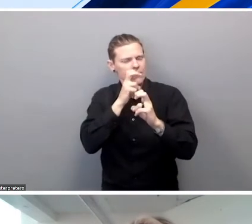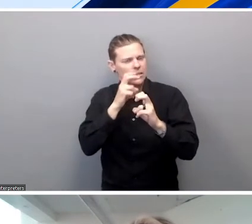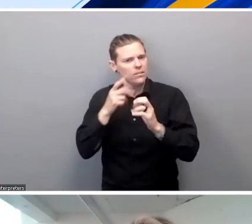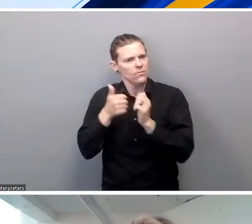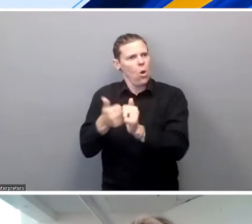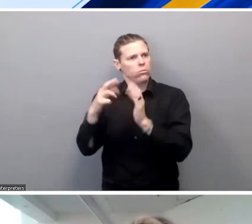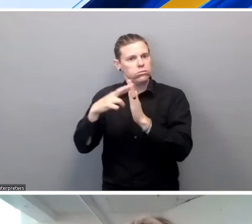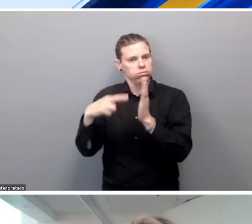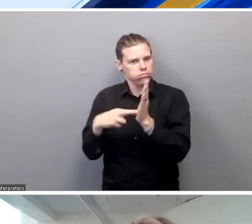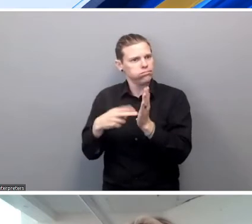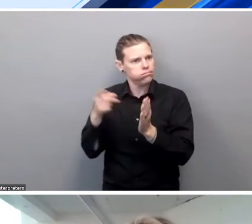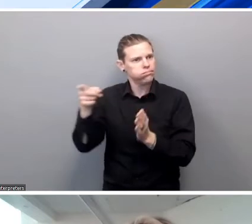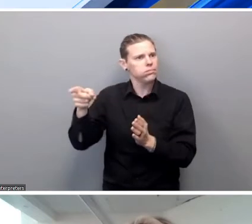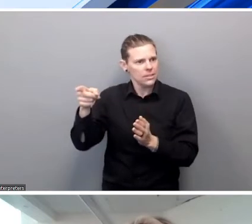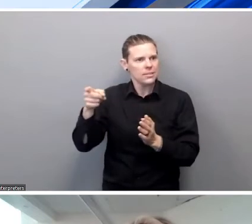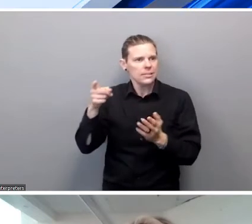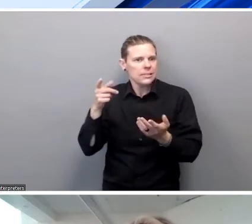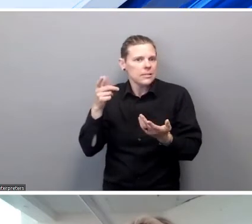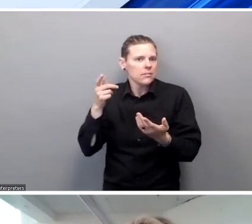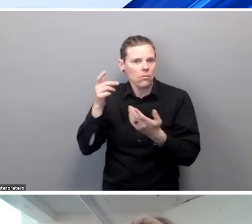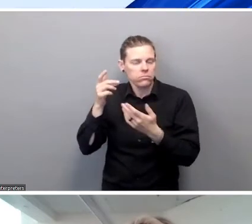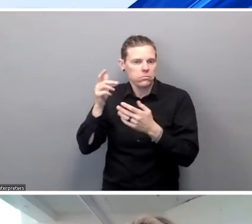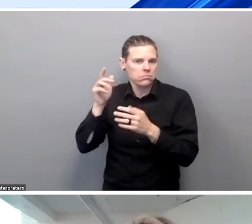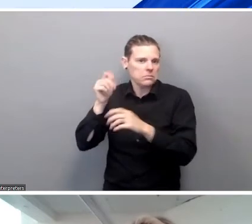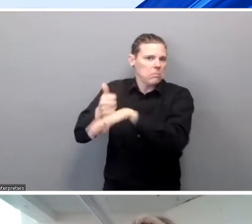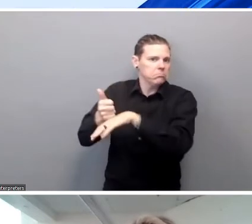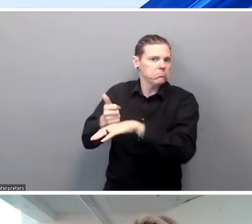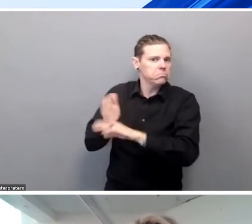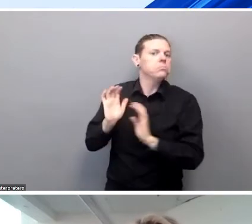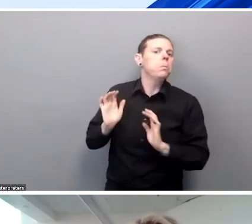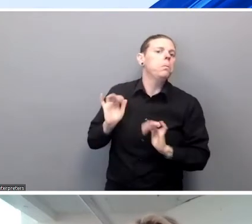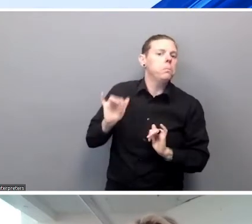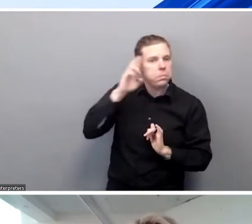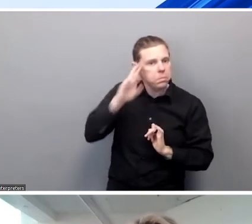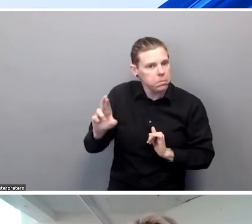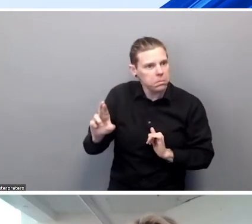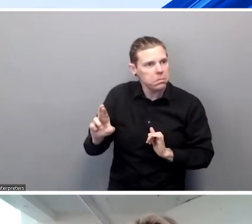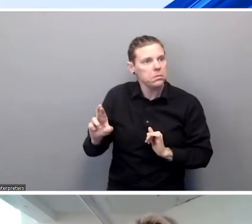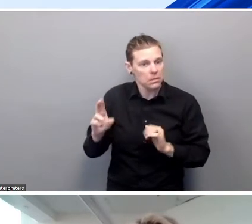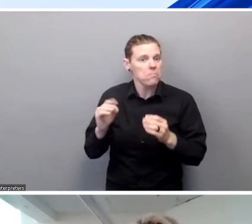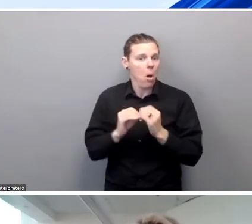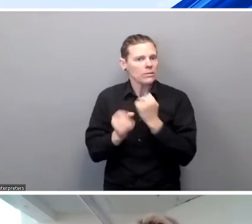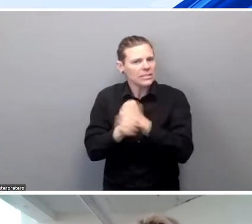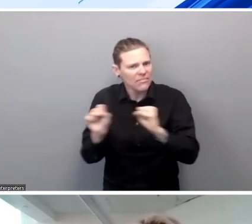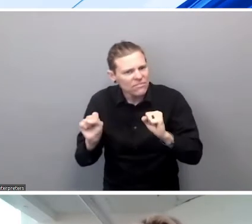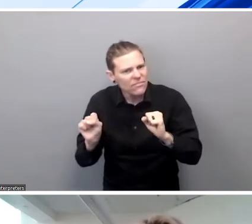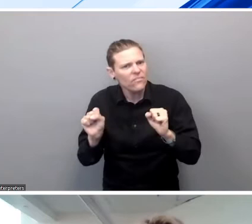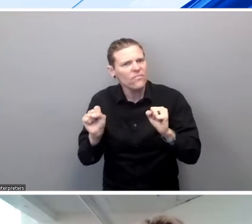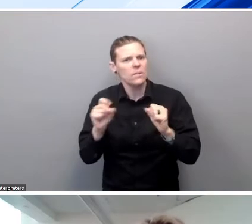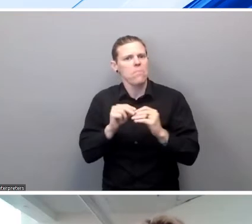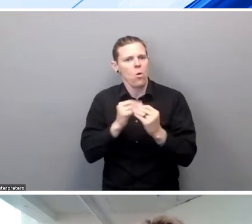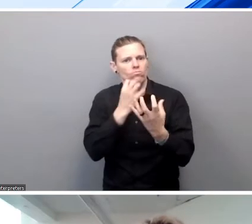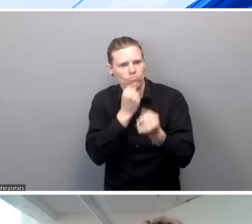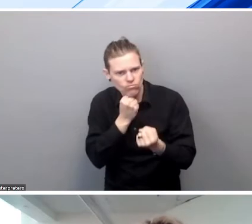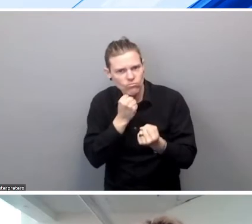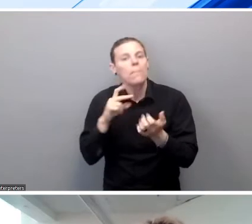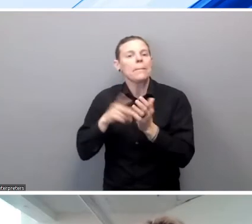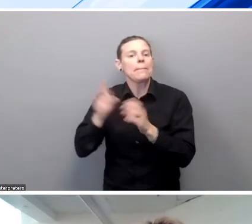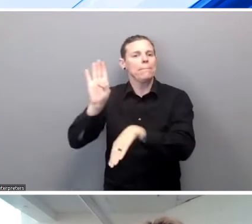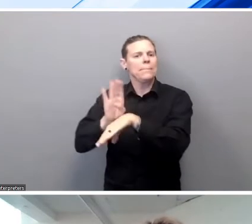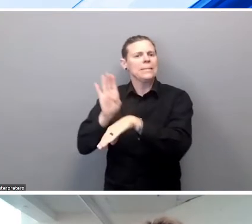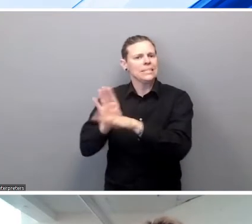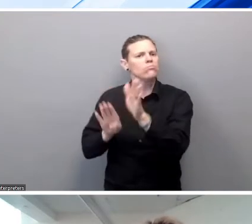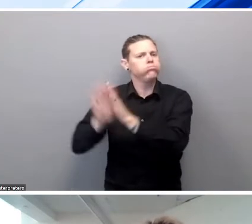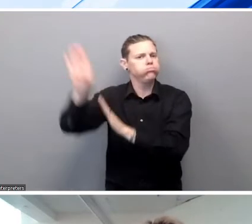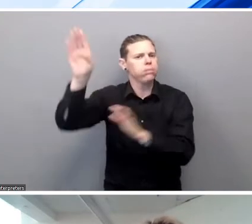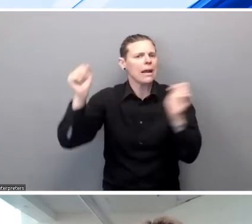green system, or what they call it in other systems, in other countries, I'm sorry. So